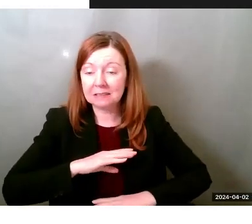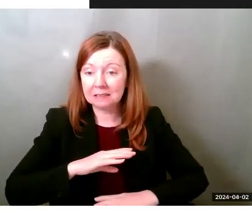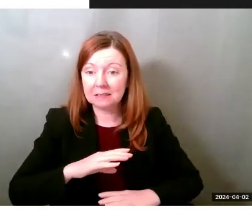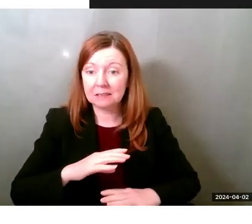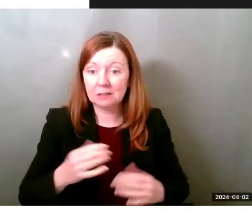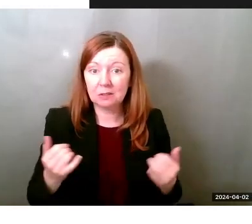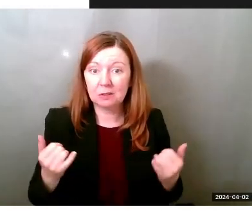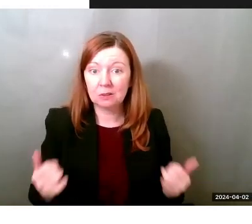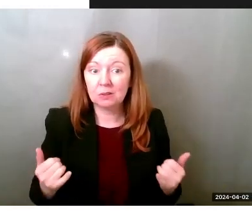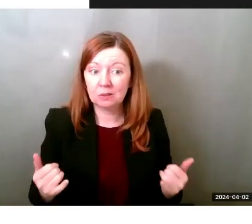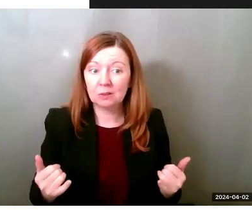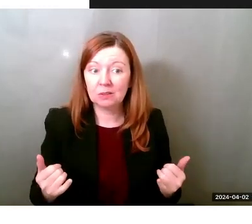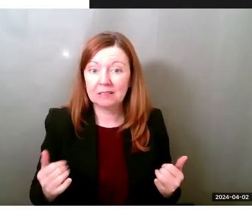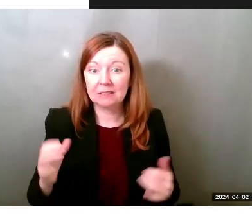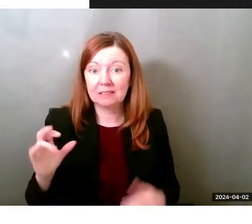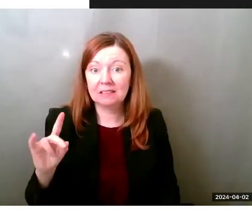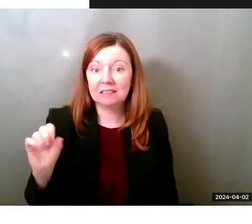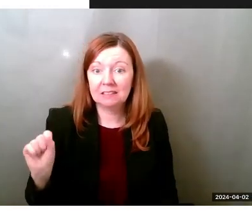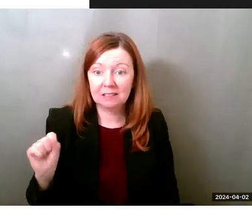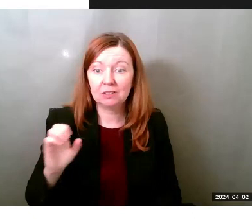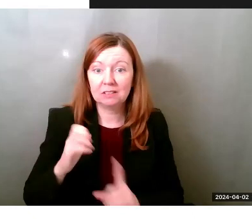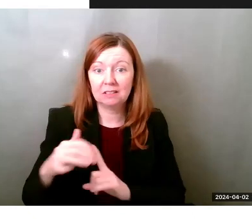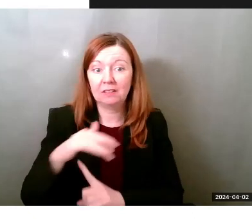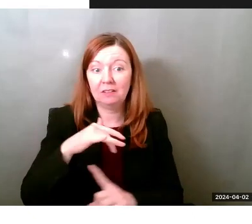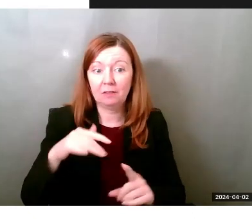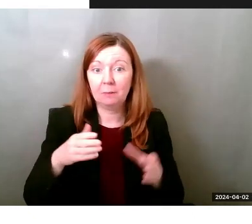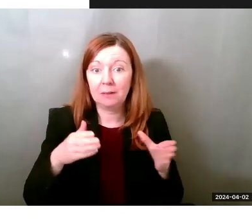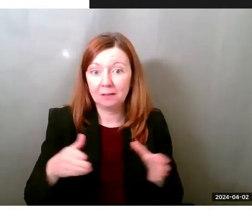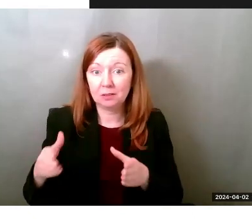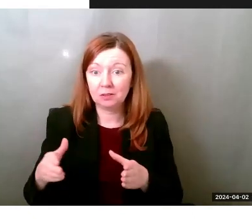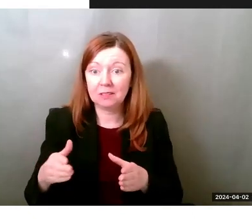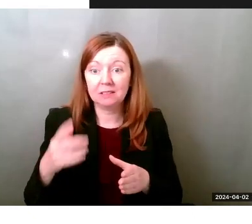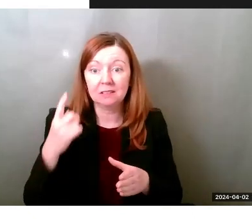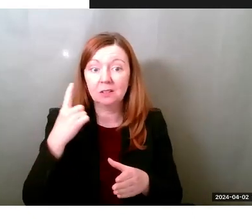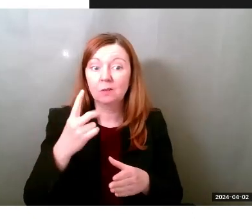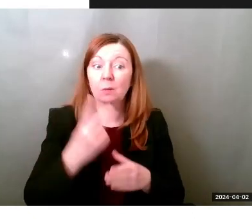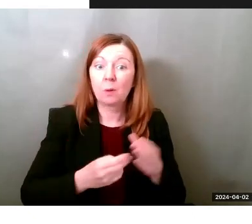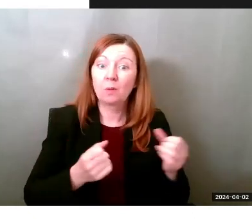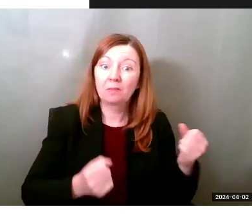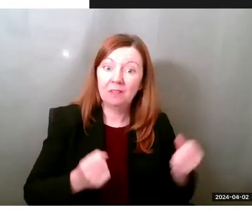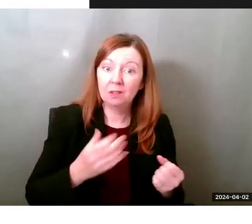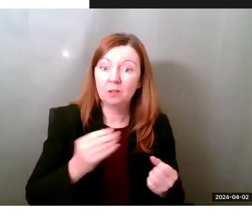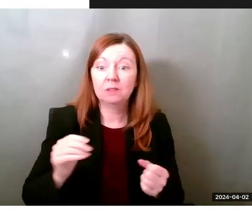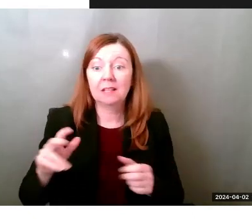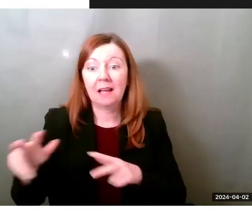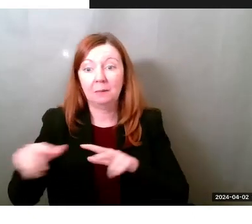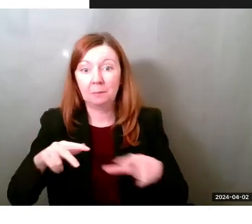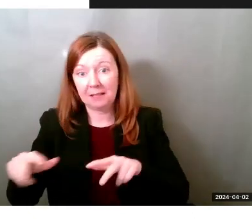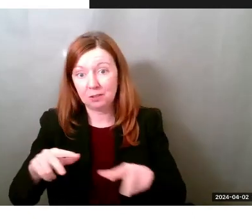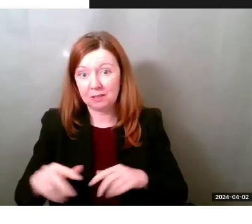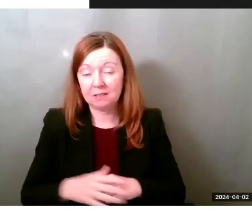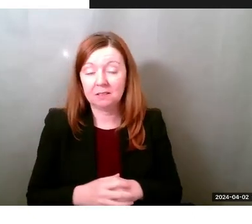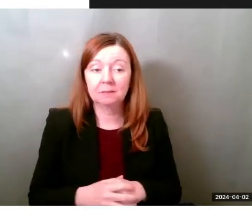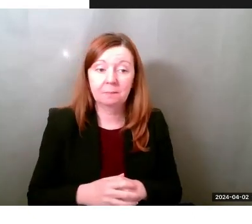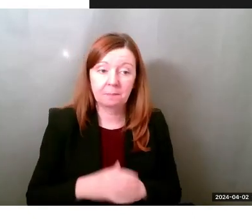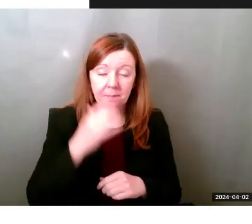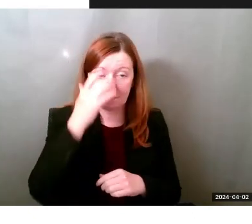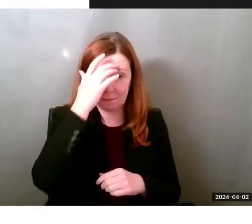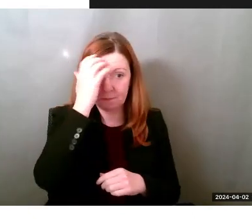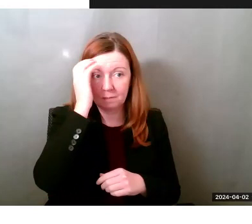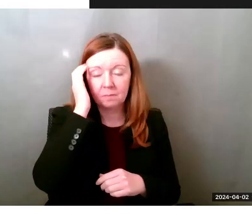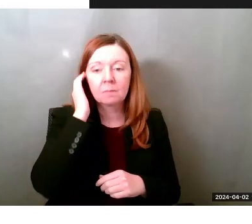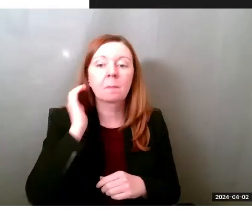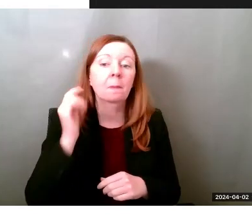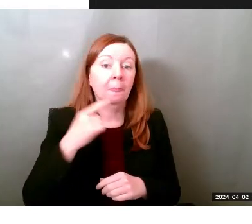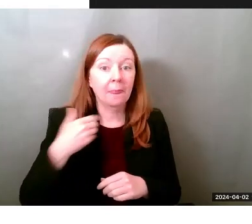current conditions of the environment in the streets, both for vehicles and pedestrian. And I said